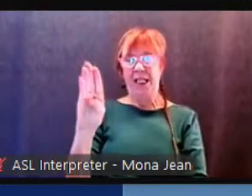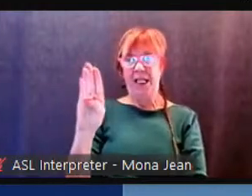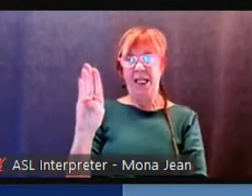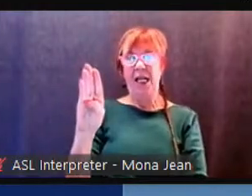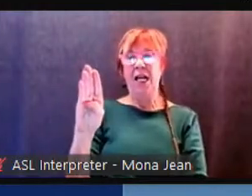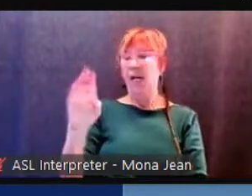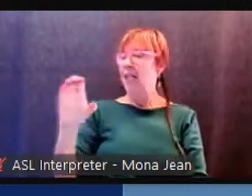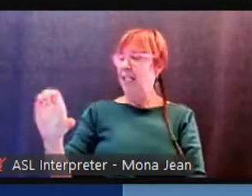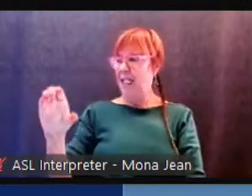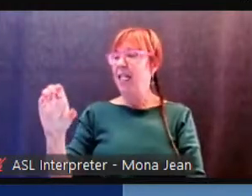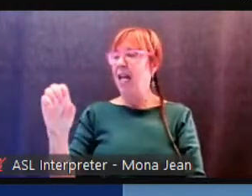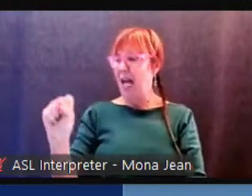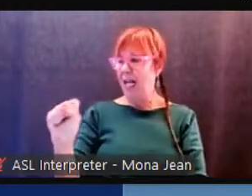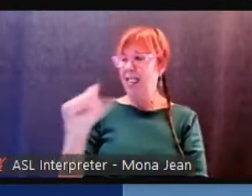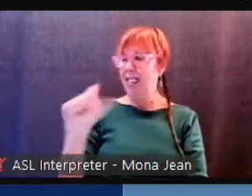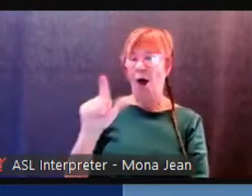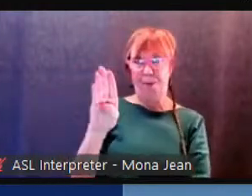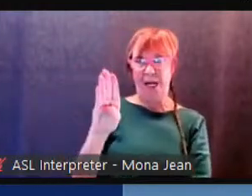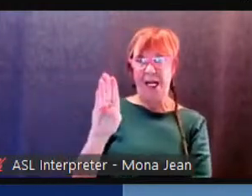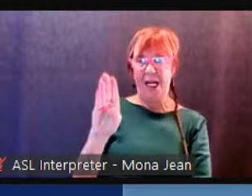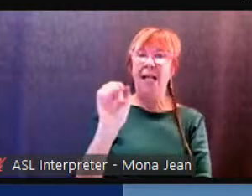so